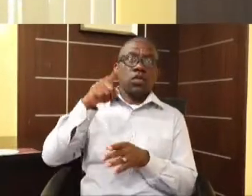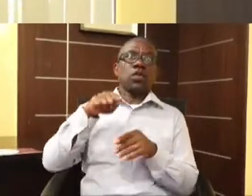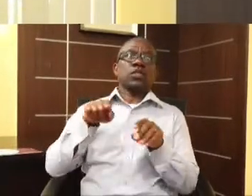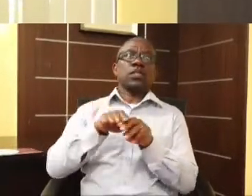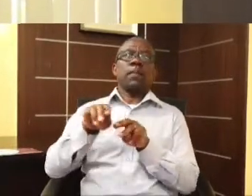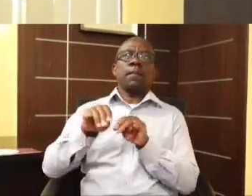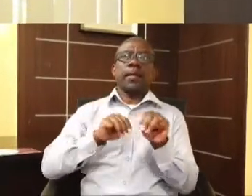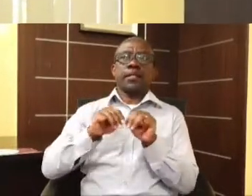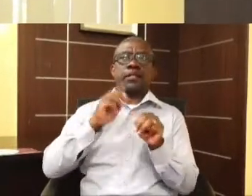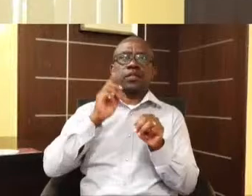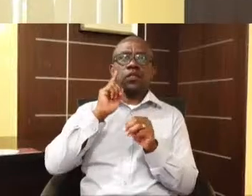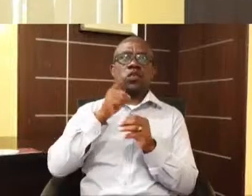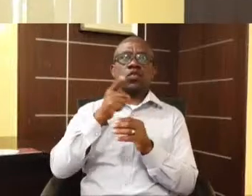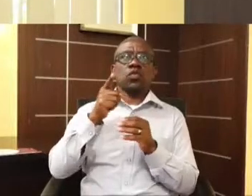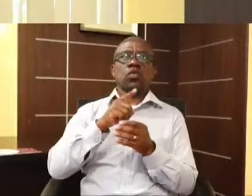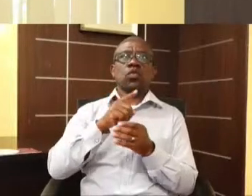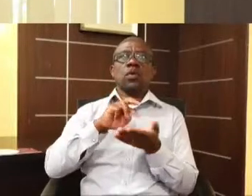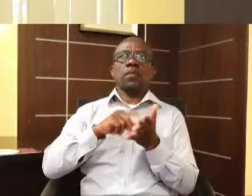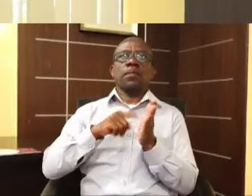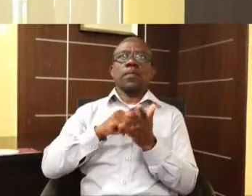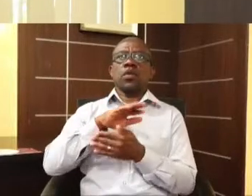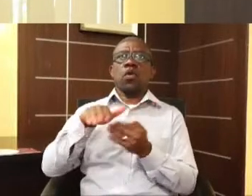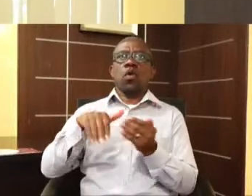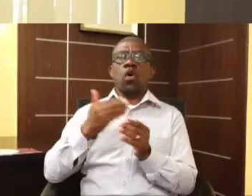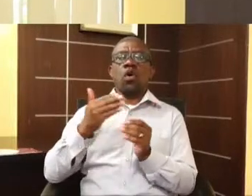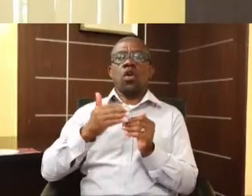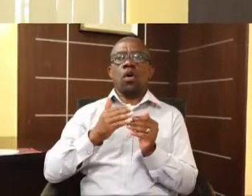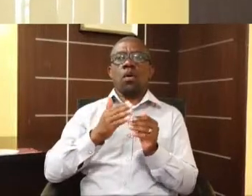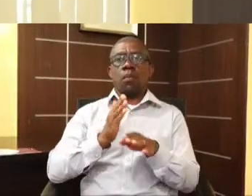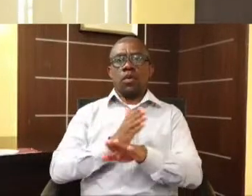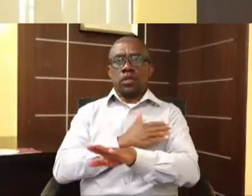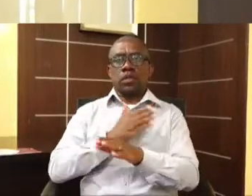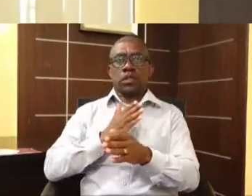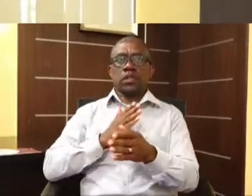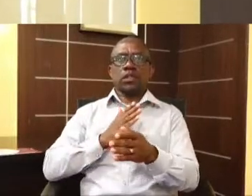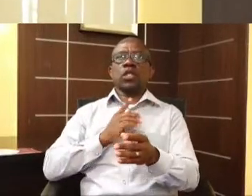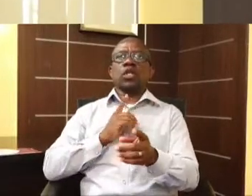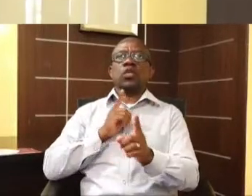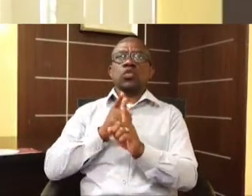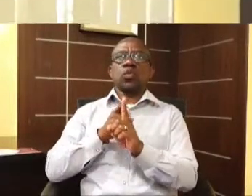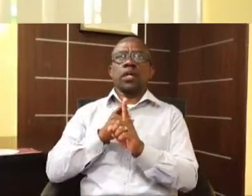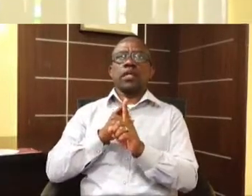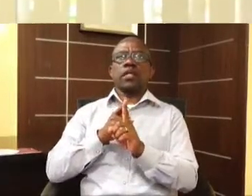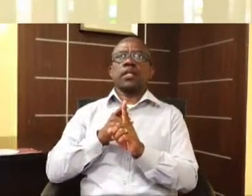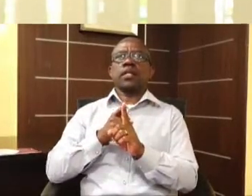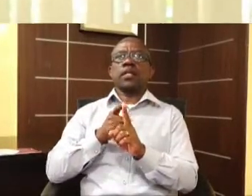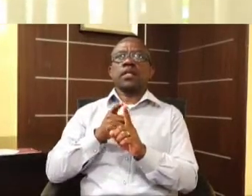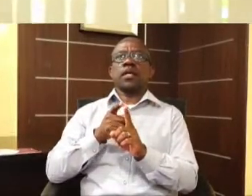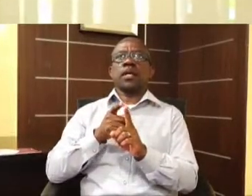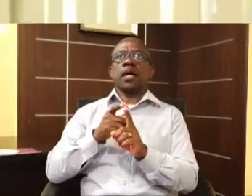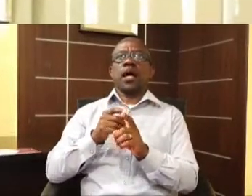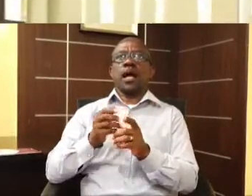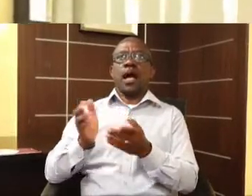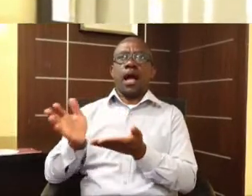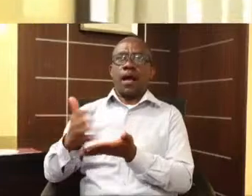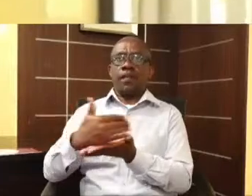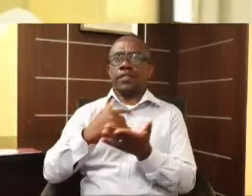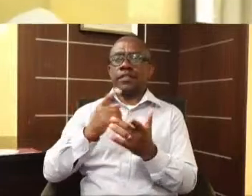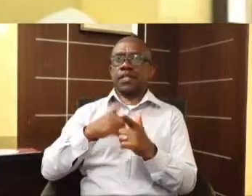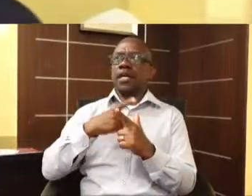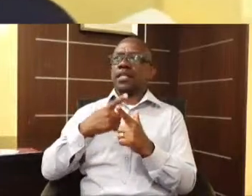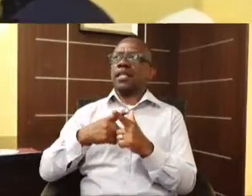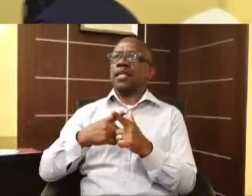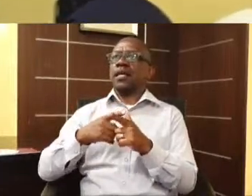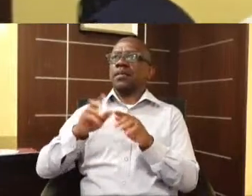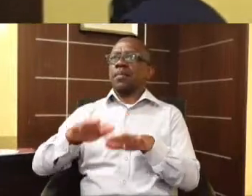terms of the whole process towards up to the harvest. Then you take care of the market. Wow, these are